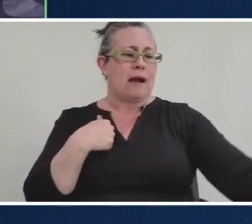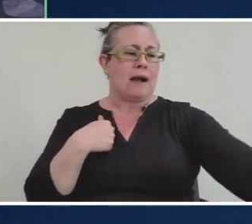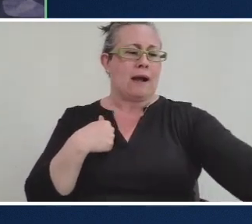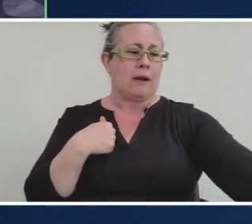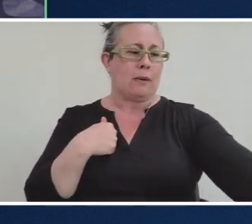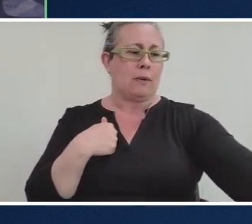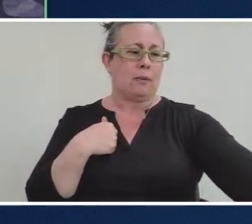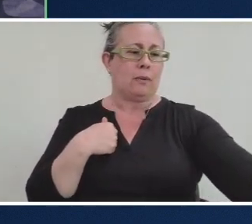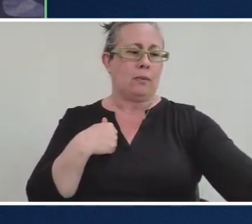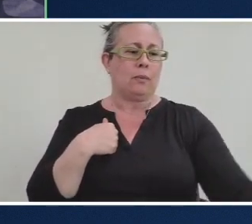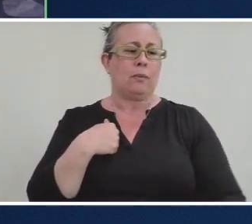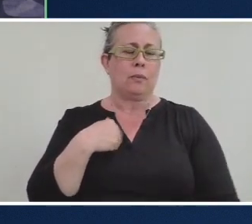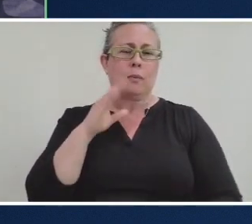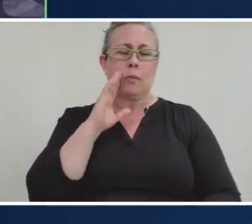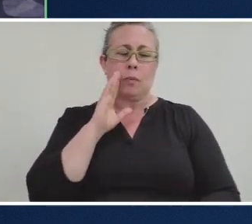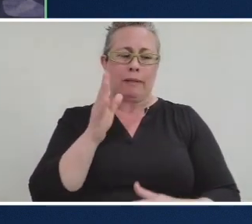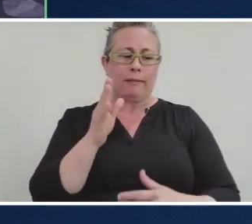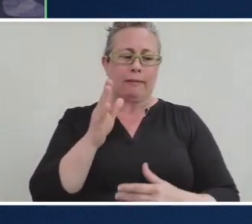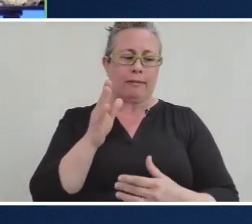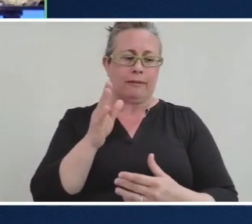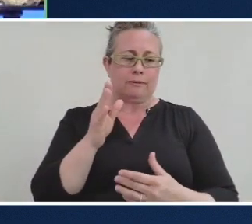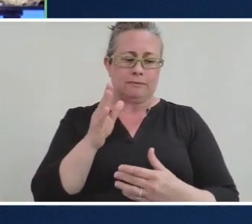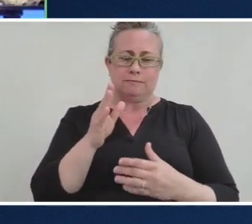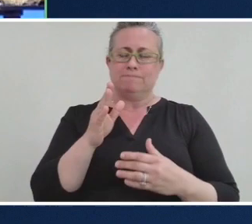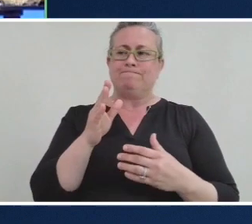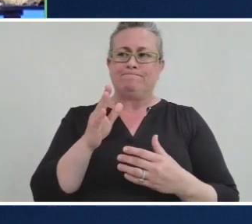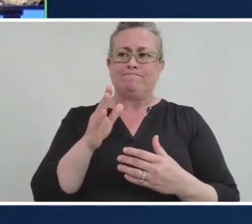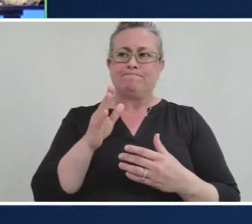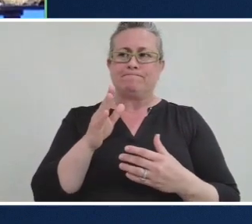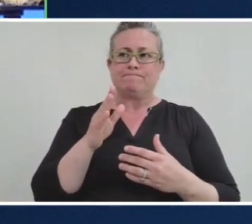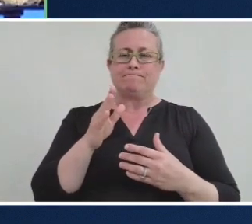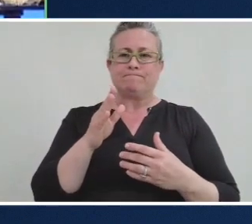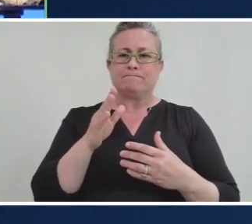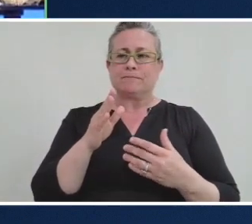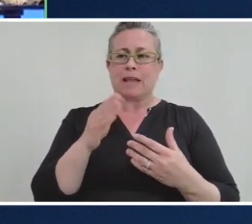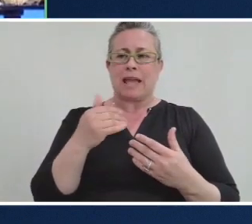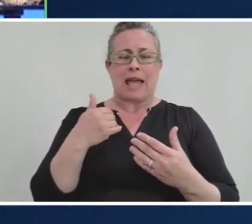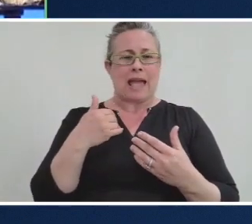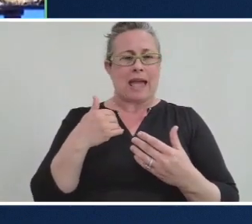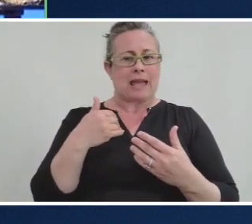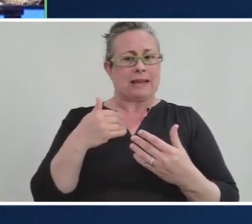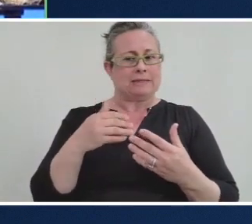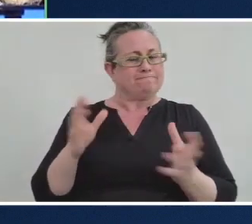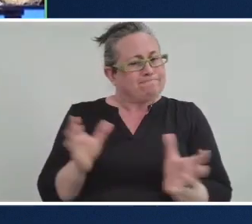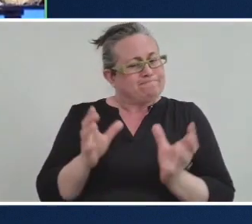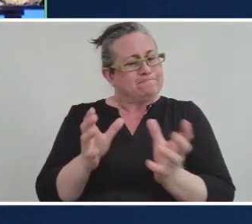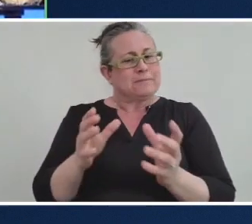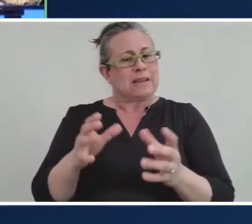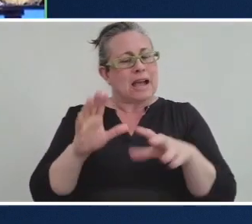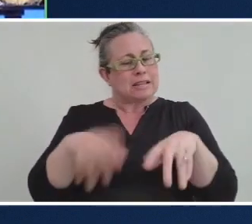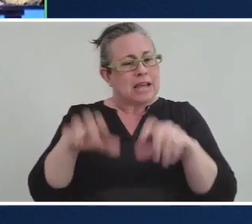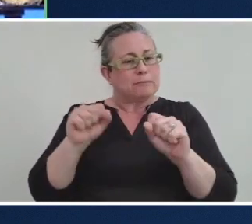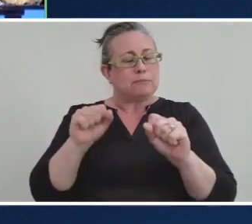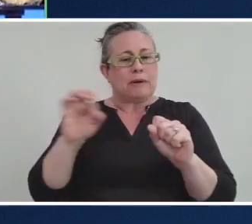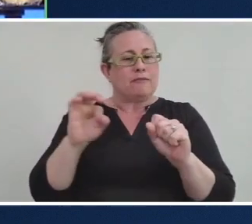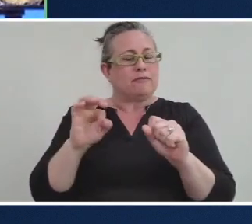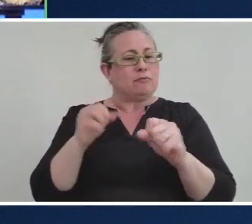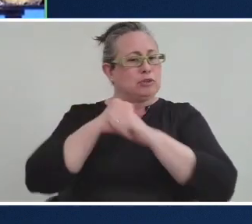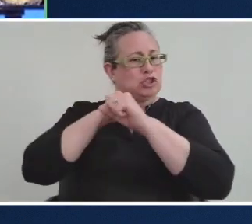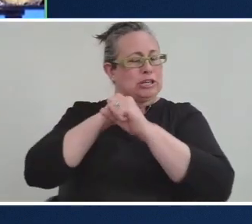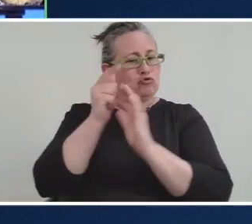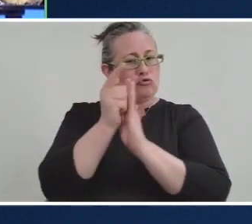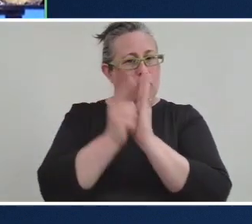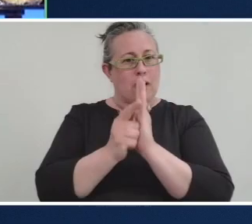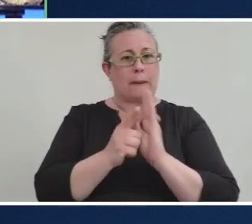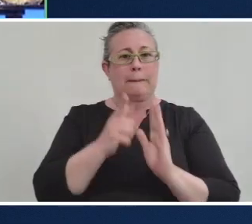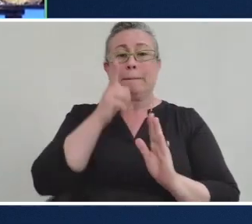advocating for the protection, you know, the adoption of protection laws, because this is really something that we need, especially in weak